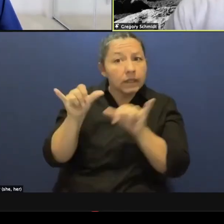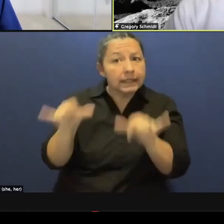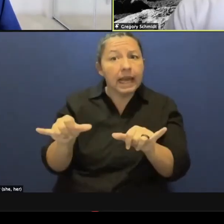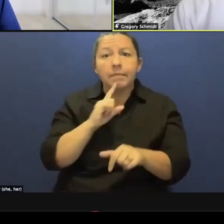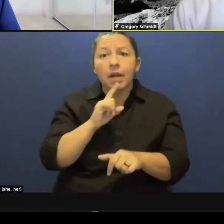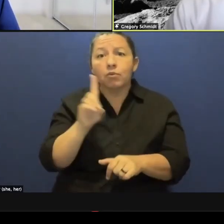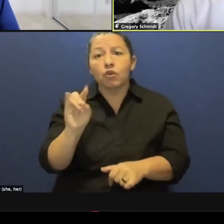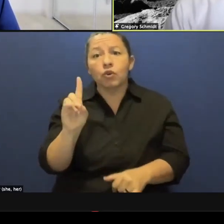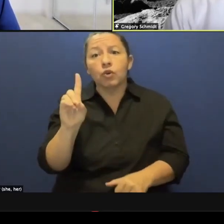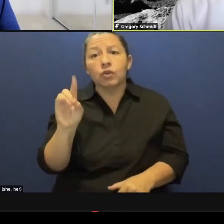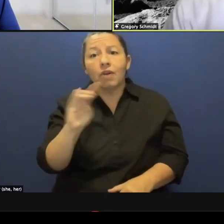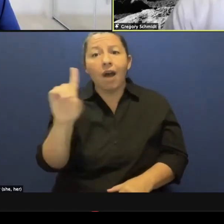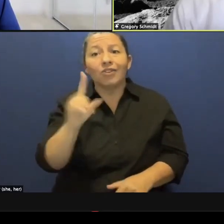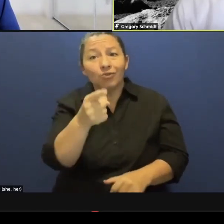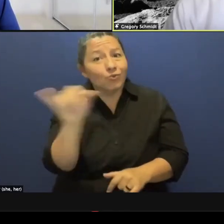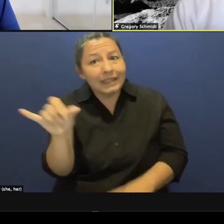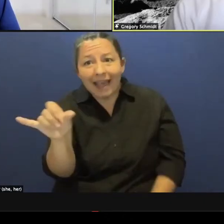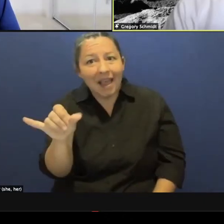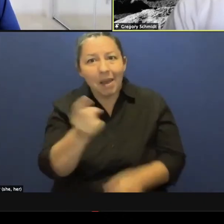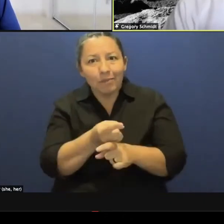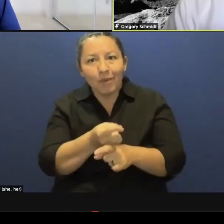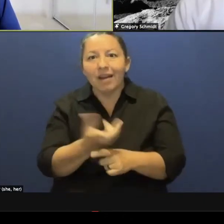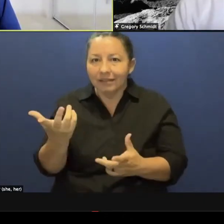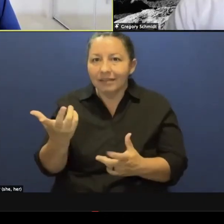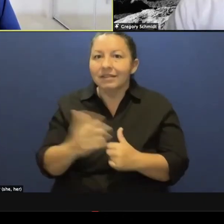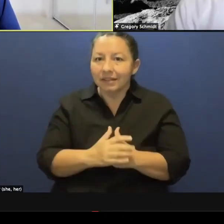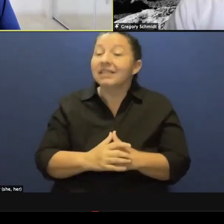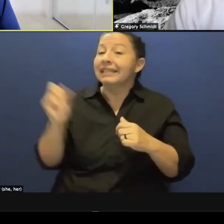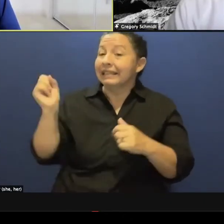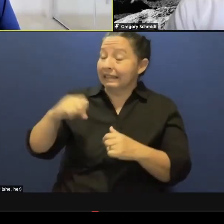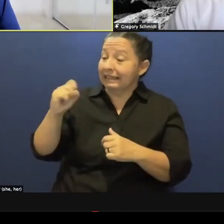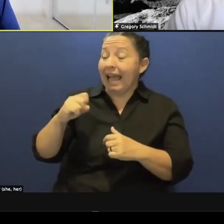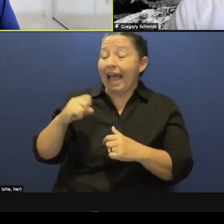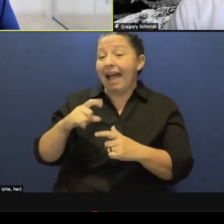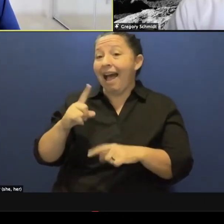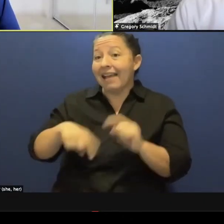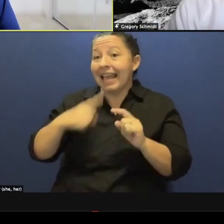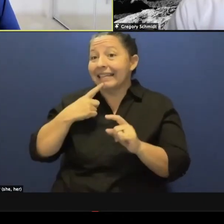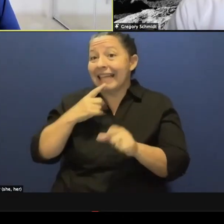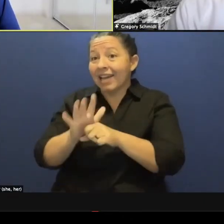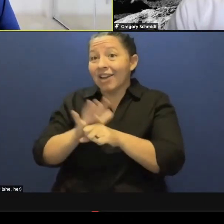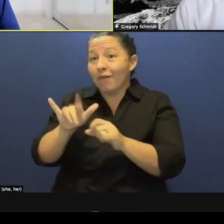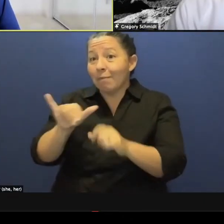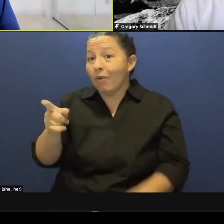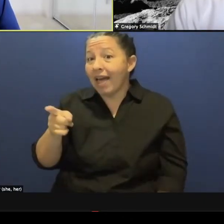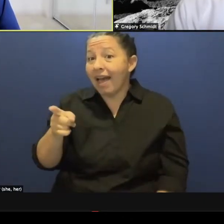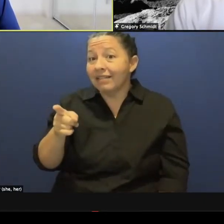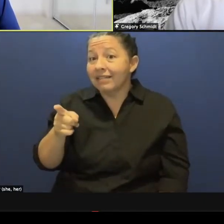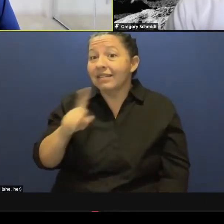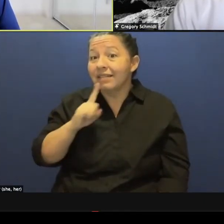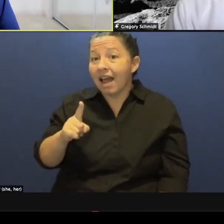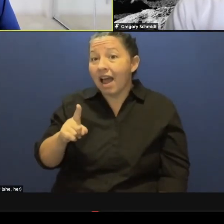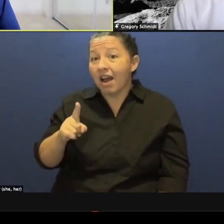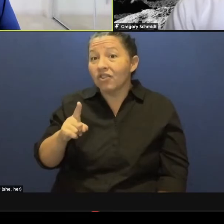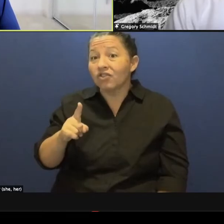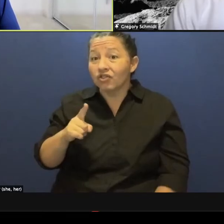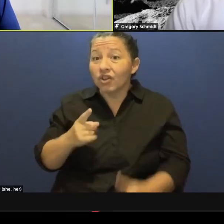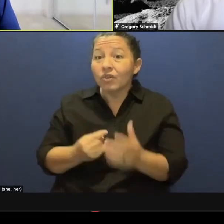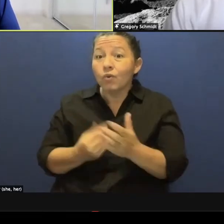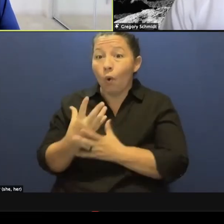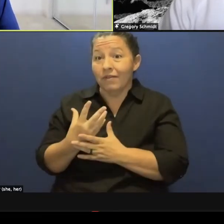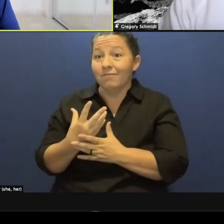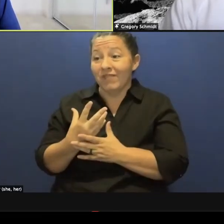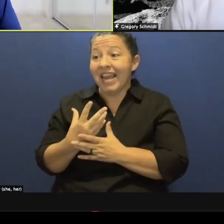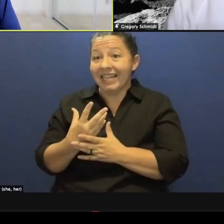you have done that as well. Yeah, I can't say enough about that. Cultivating your allies, I call